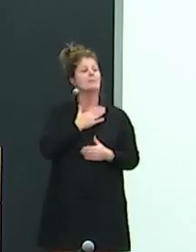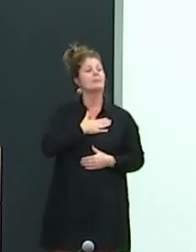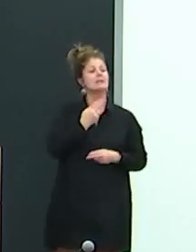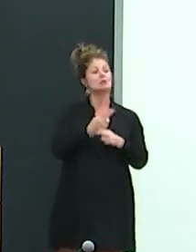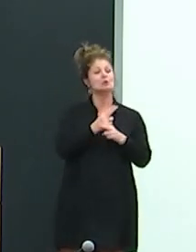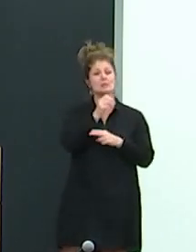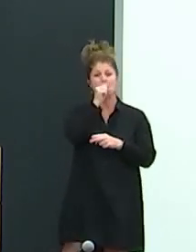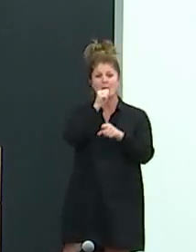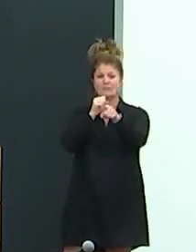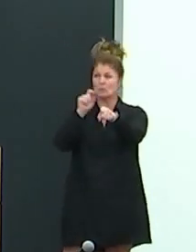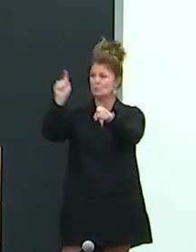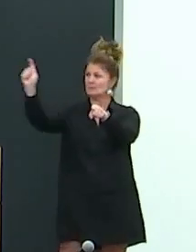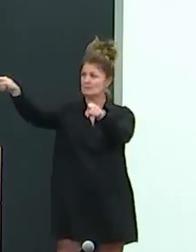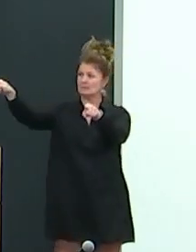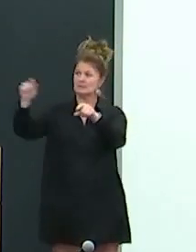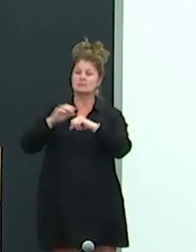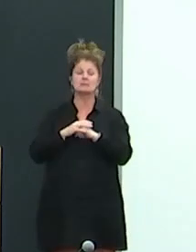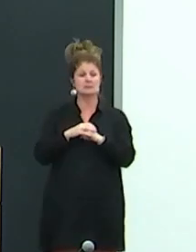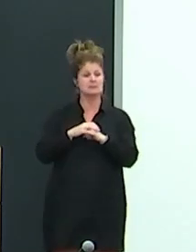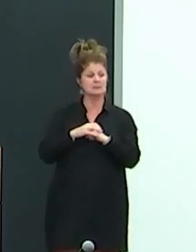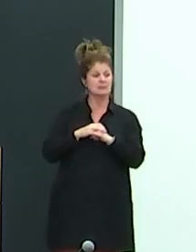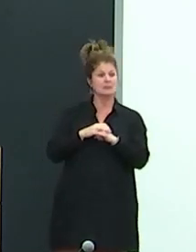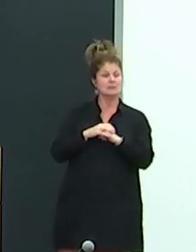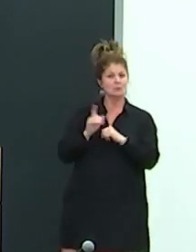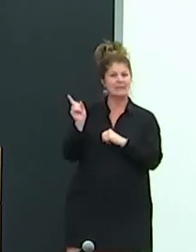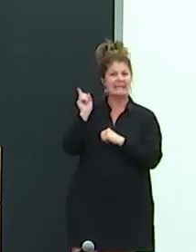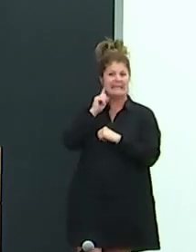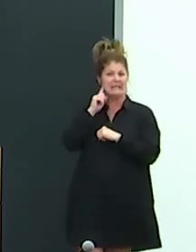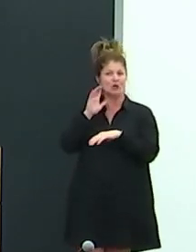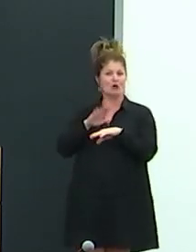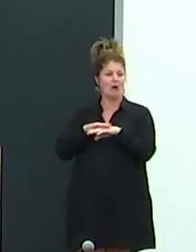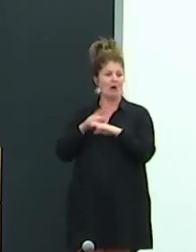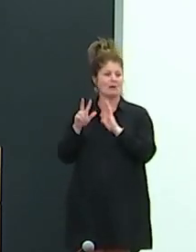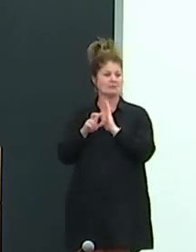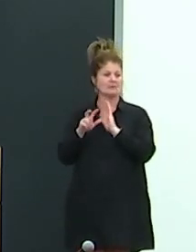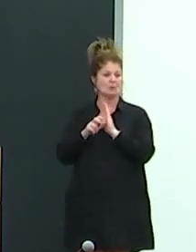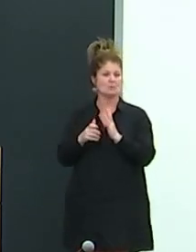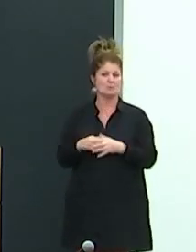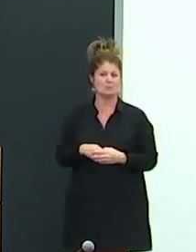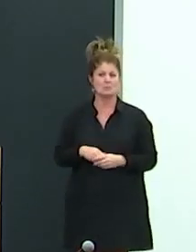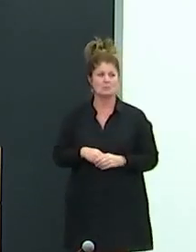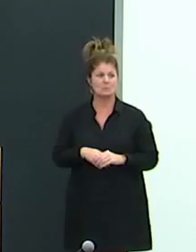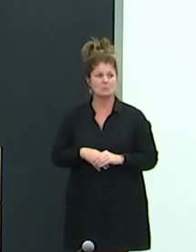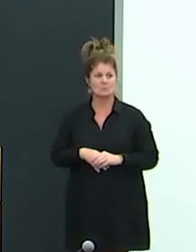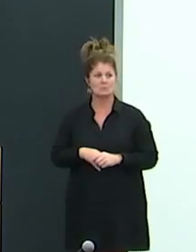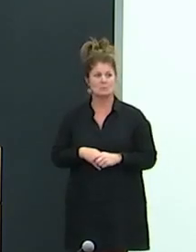use the microphone so that they can catch you on the live stream.